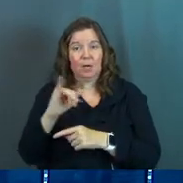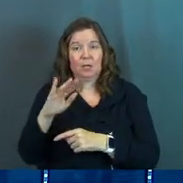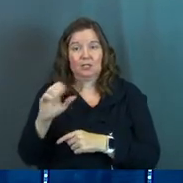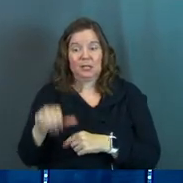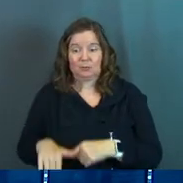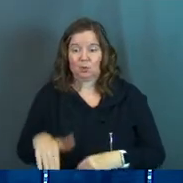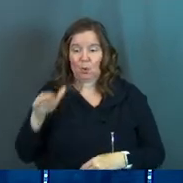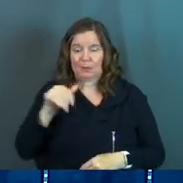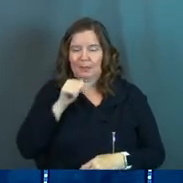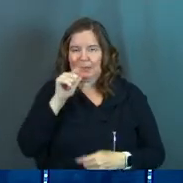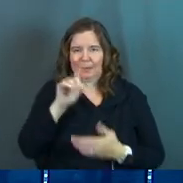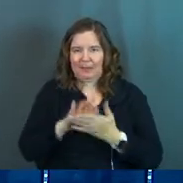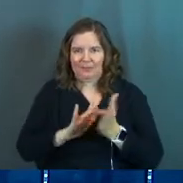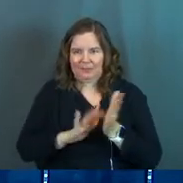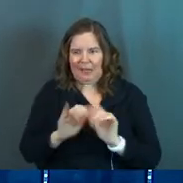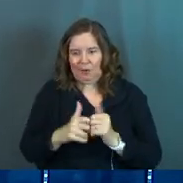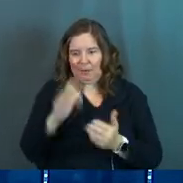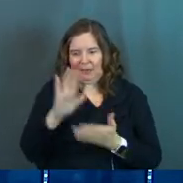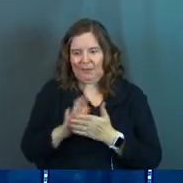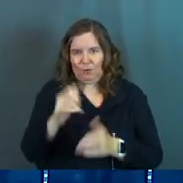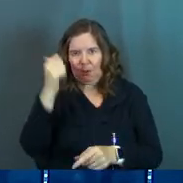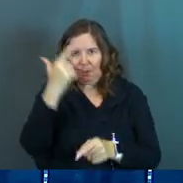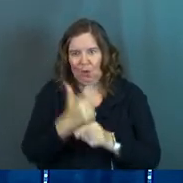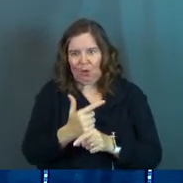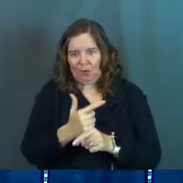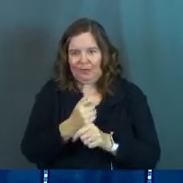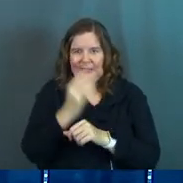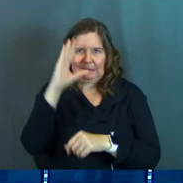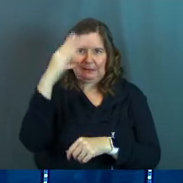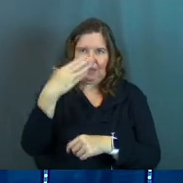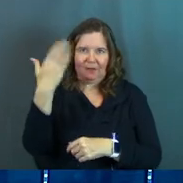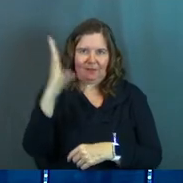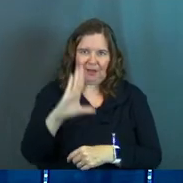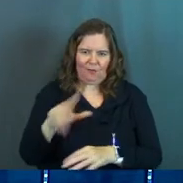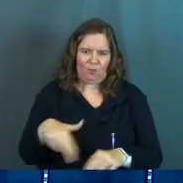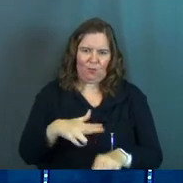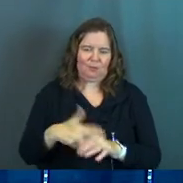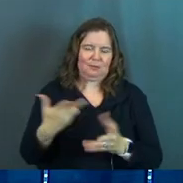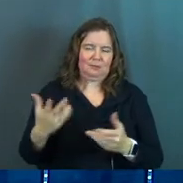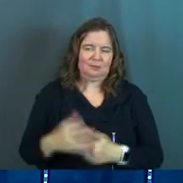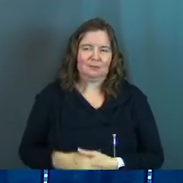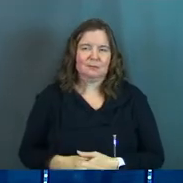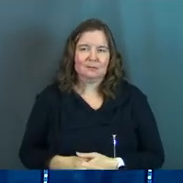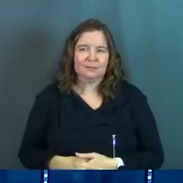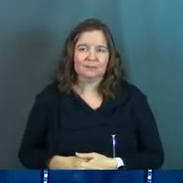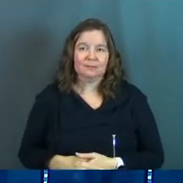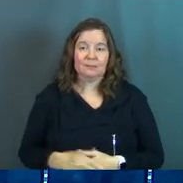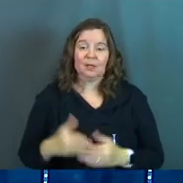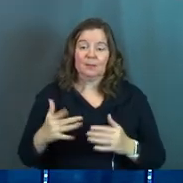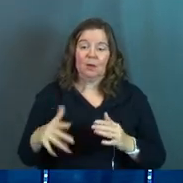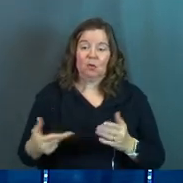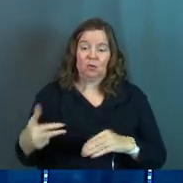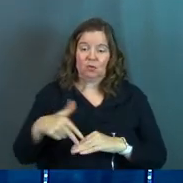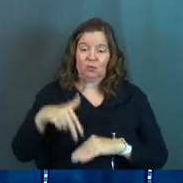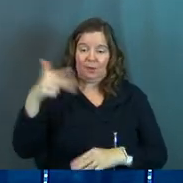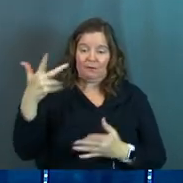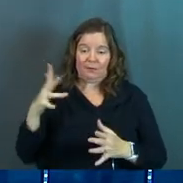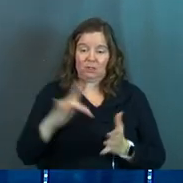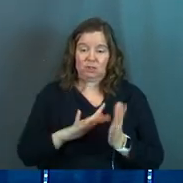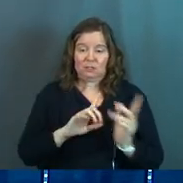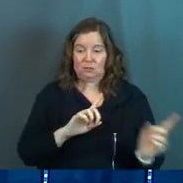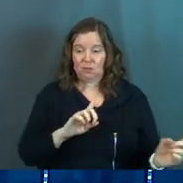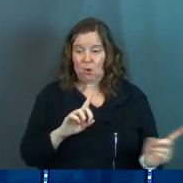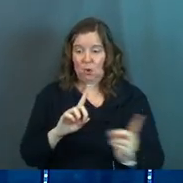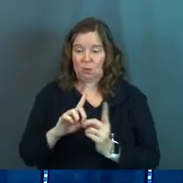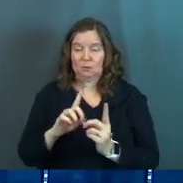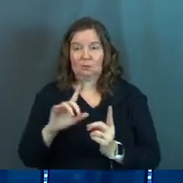grows up not believing in Jesus, because how could you believe your brother is the Son of God? Of course. But after the resurrection, Jesus goes to